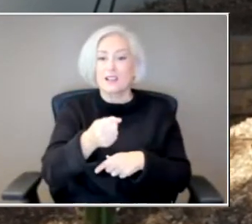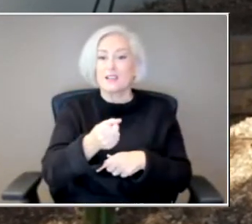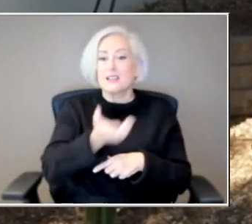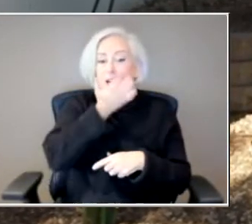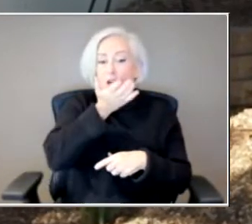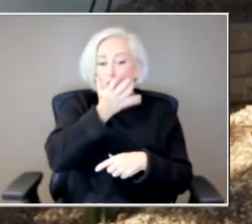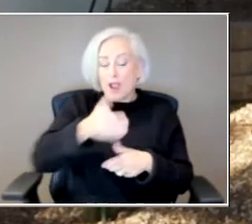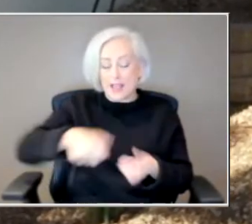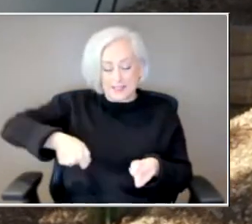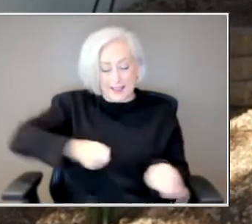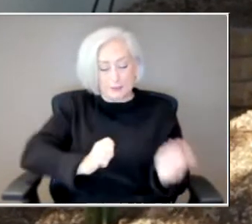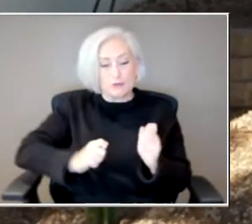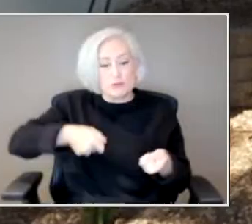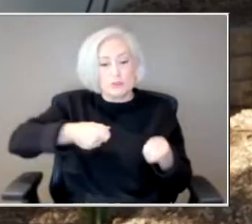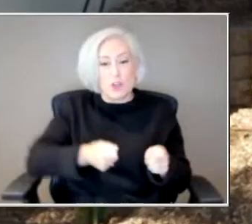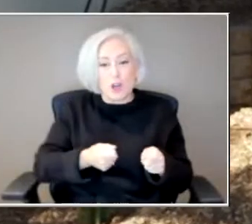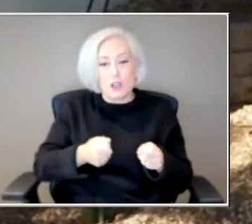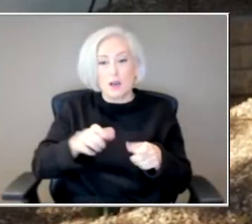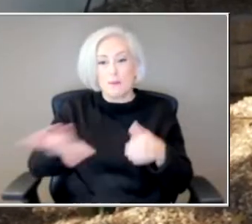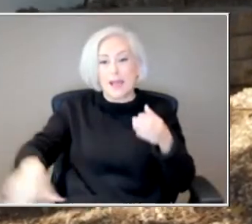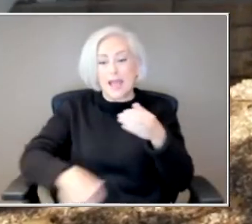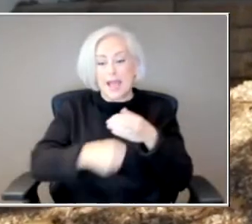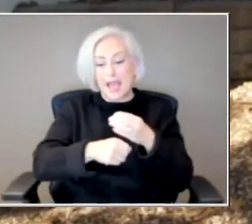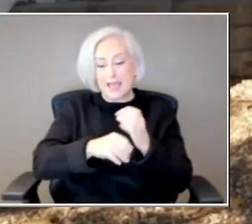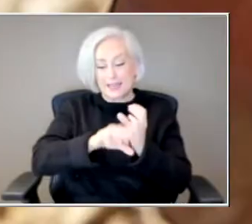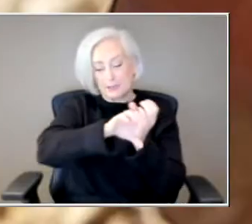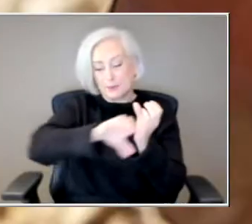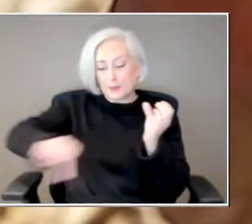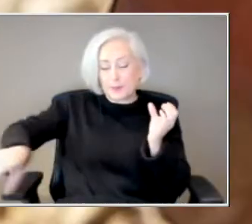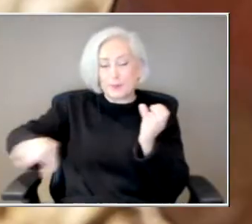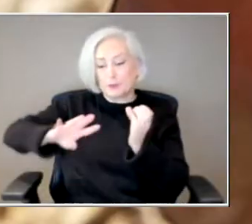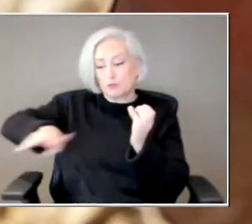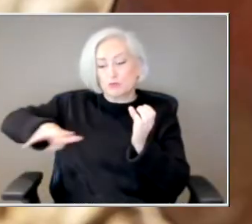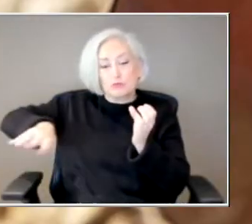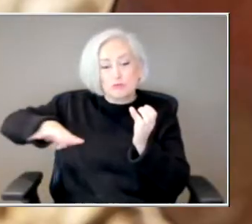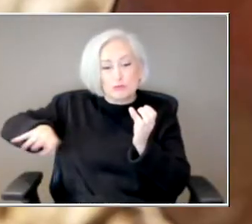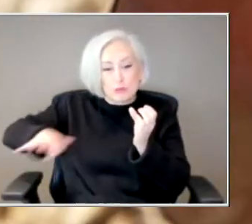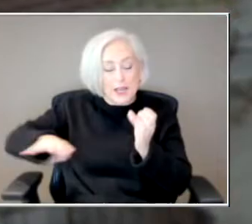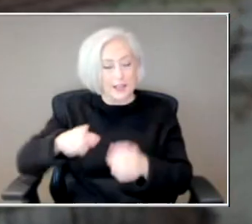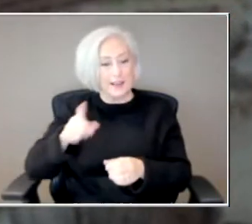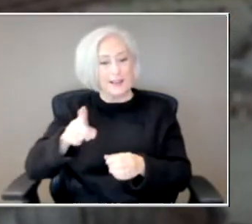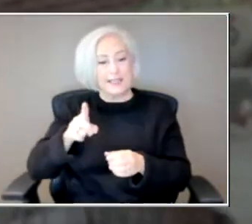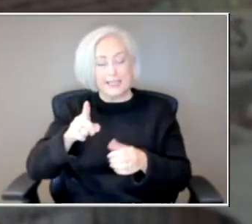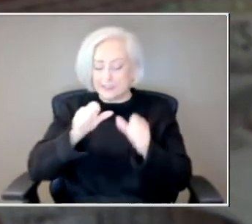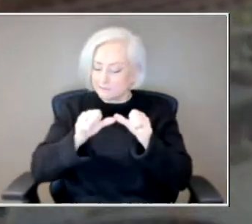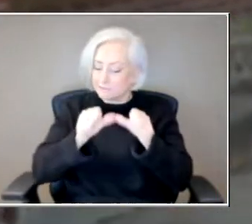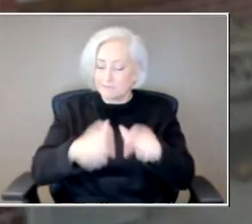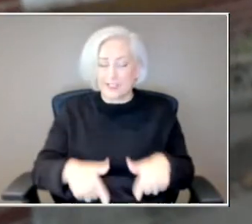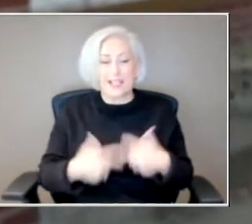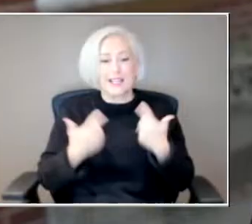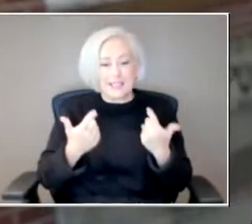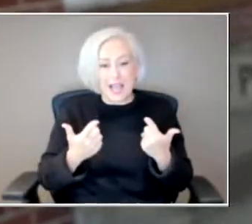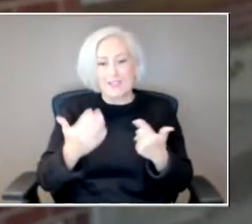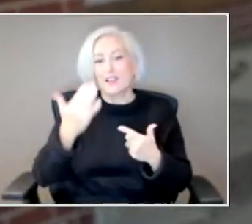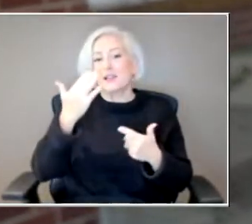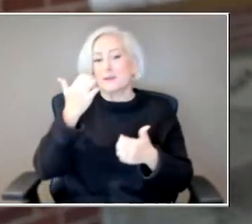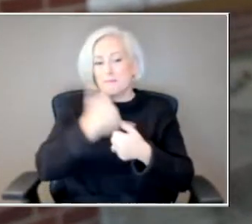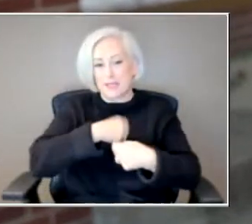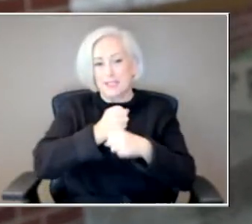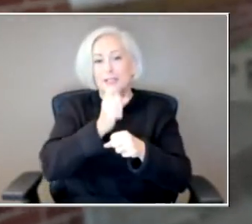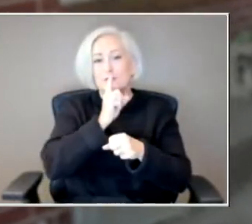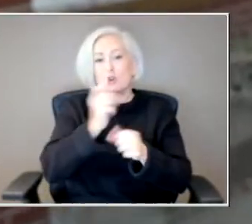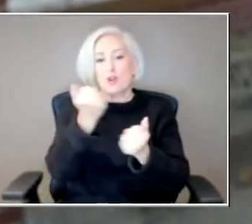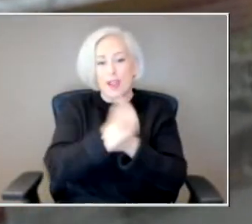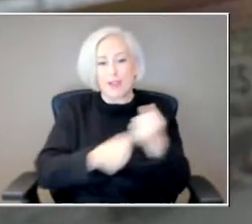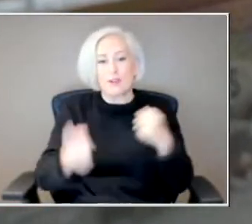put a drainage in there. And Richard is continuing his full life with a renewed mission, making sure every male he knows stays